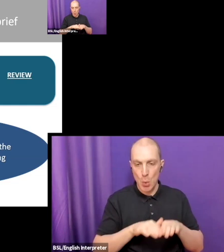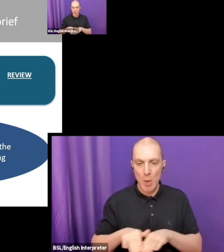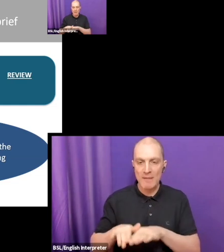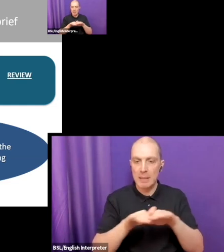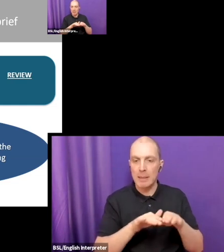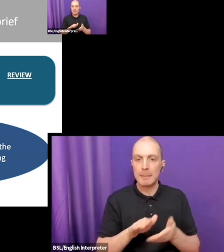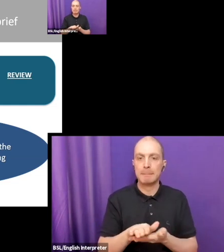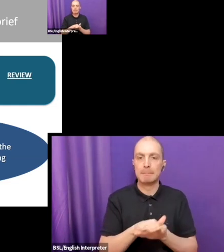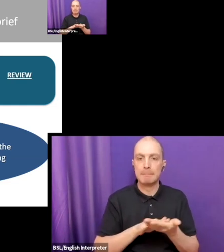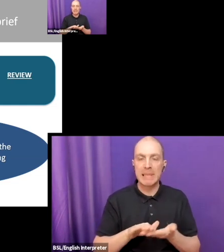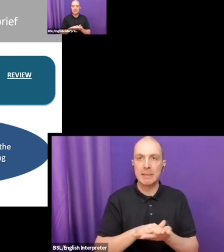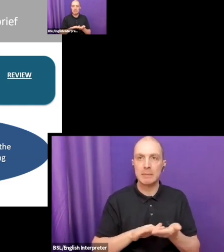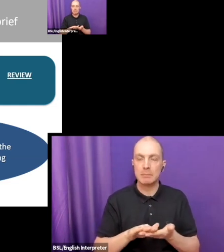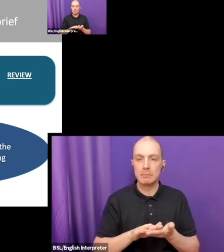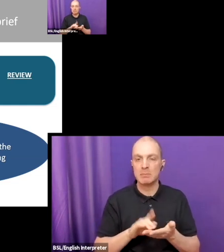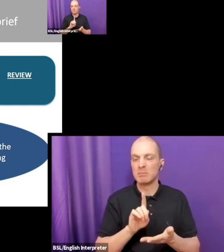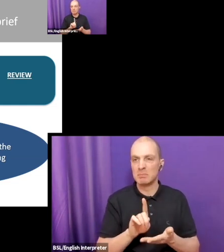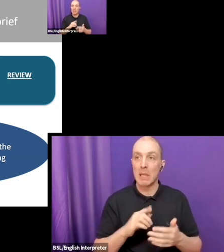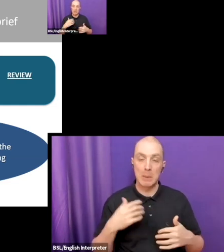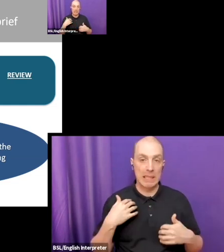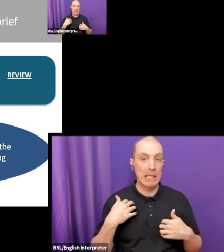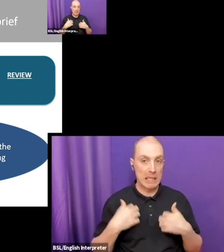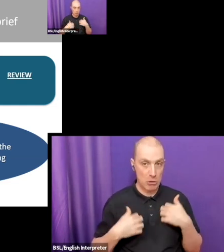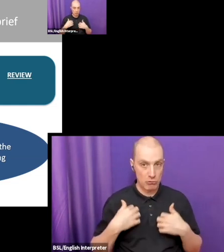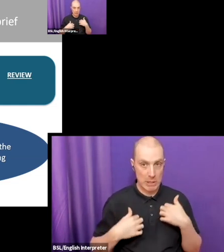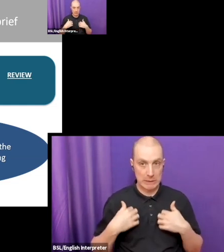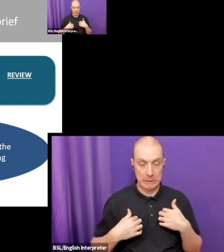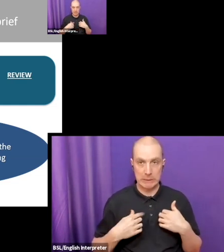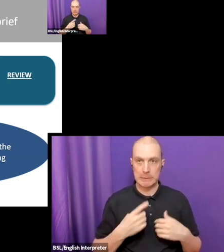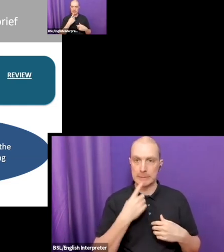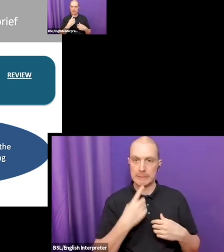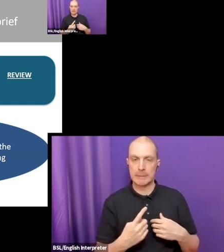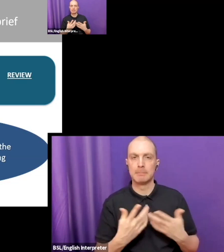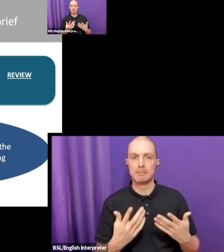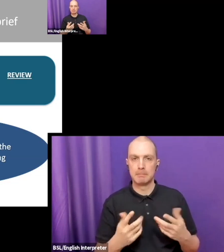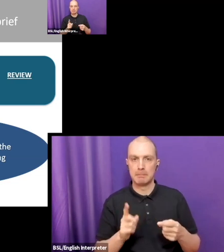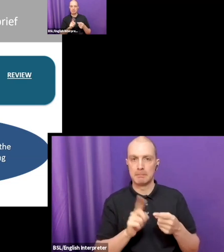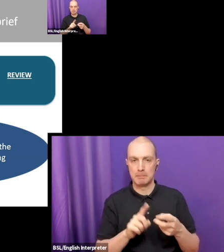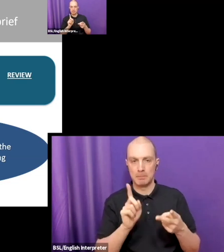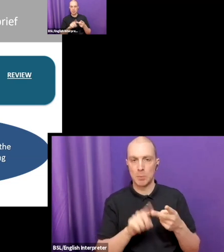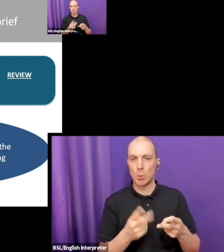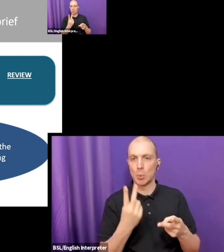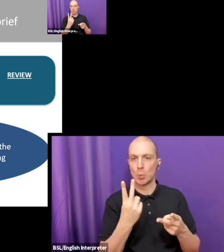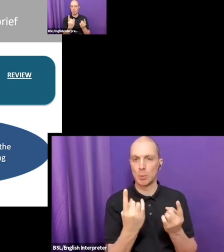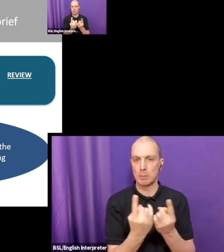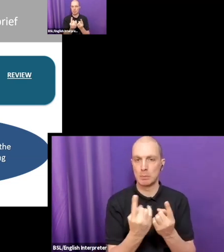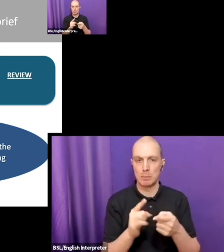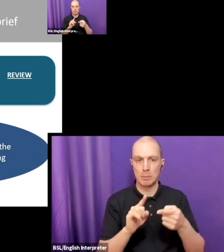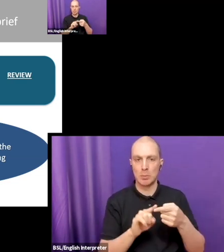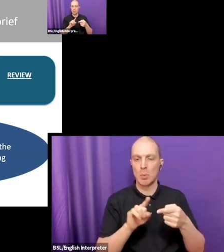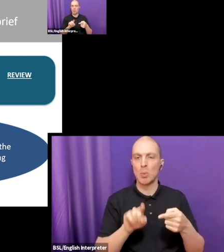quite an interesting aspect because it refers to two, let's say, aspects. One, it's the